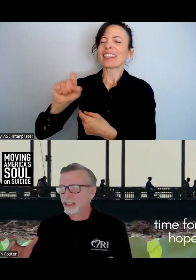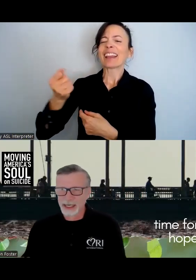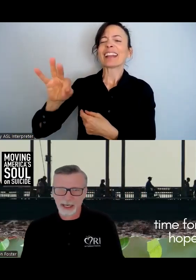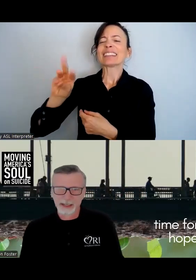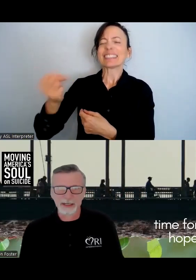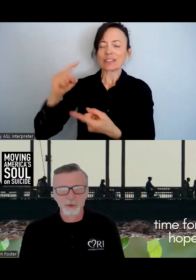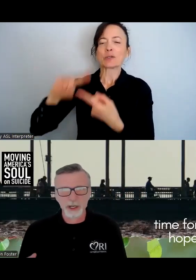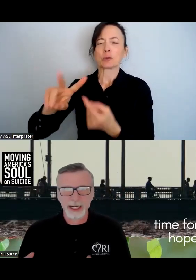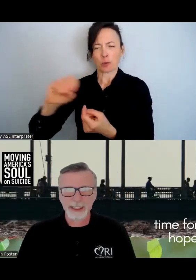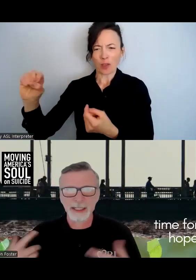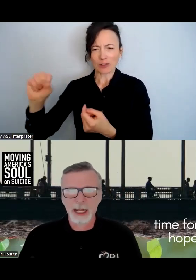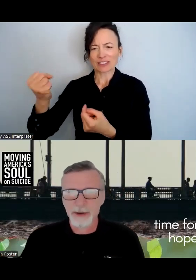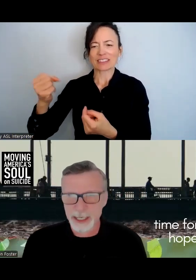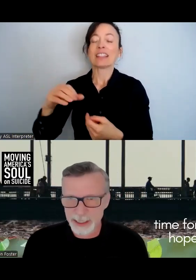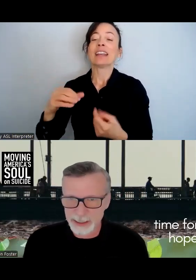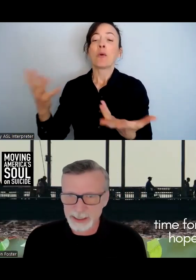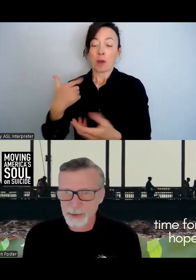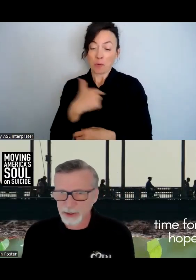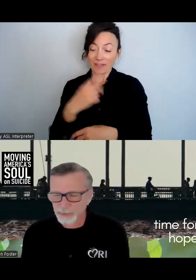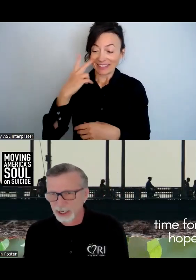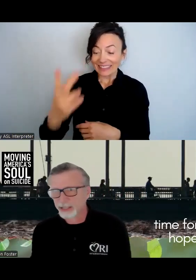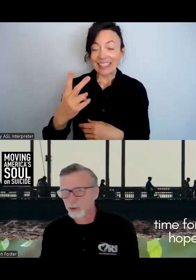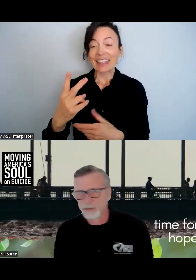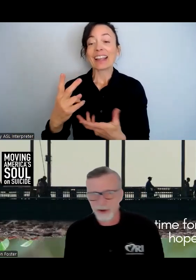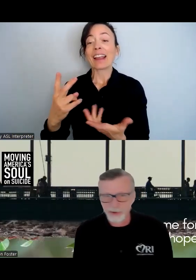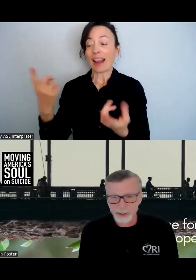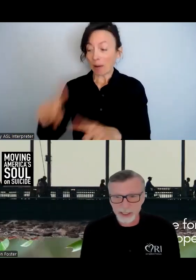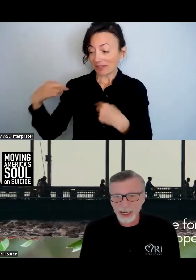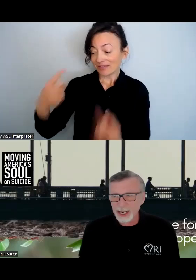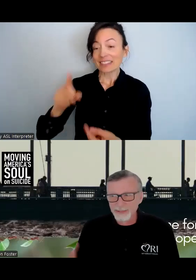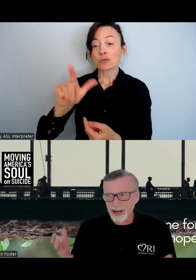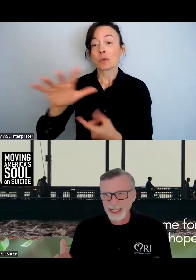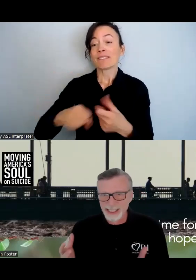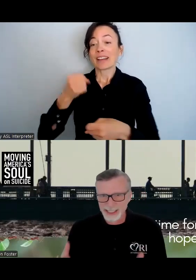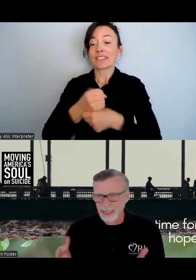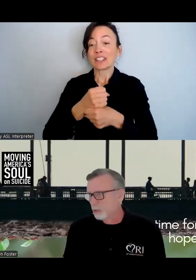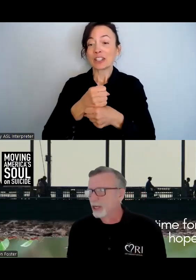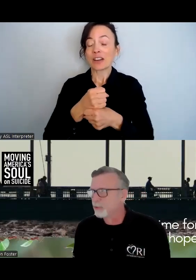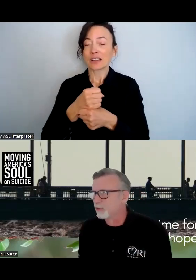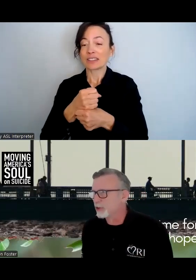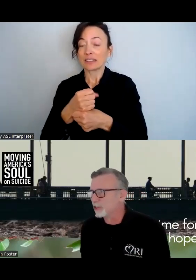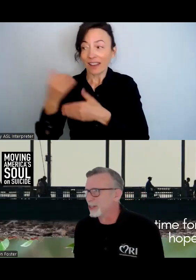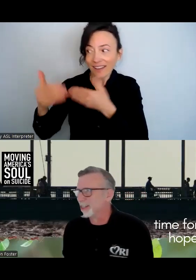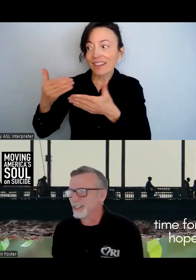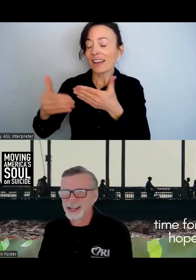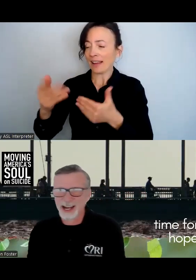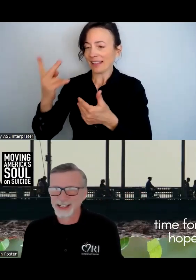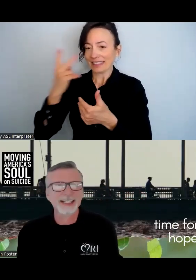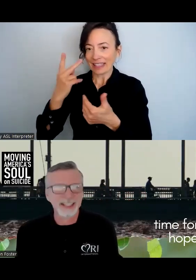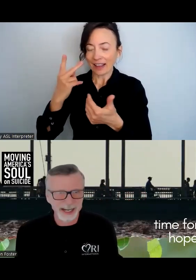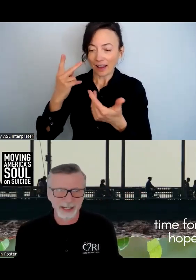done and seen that is really accelerating this, that's happened over the last 25 years, finally to see it really come to fruition